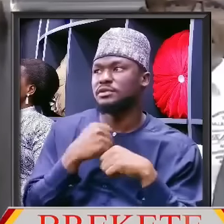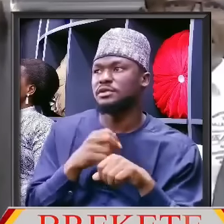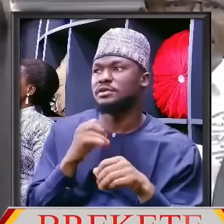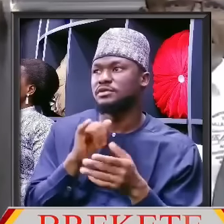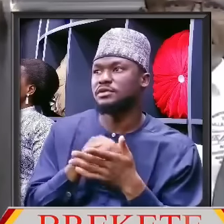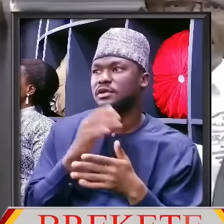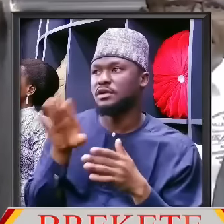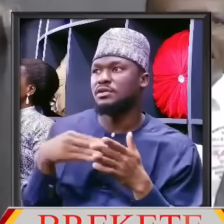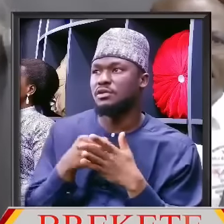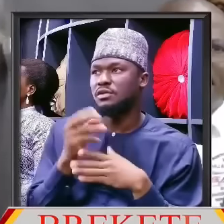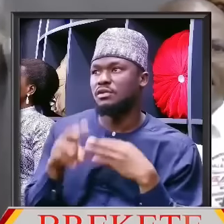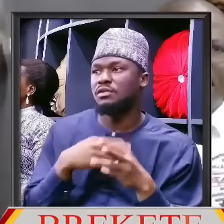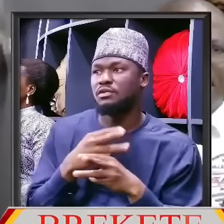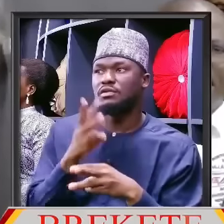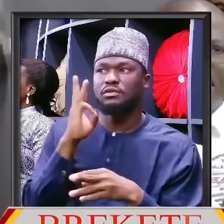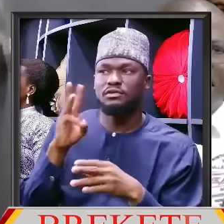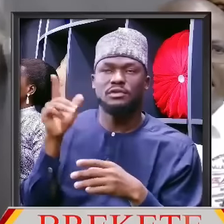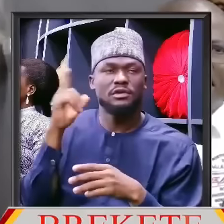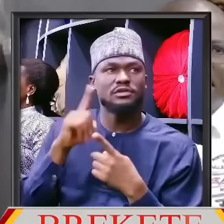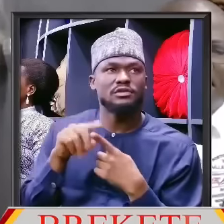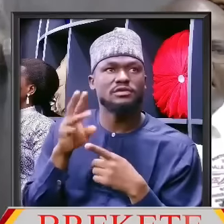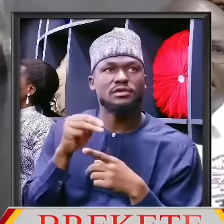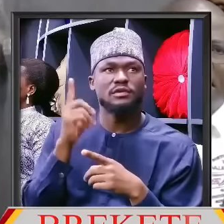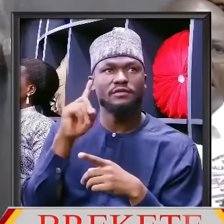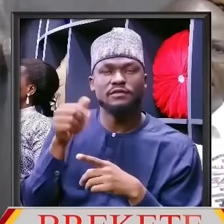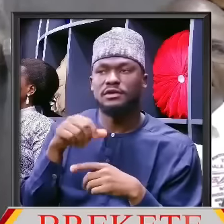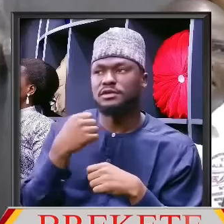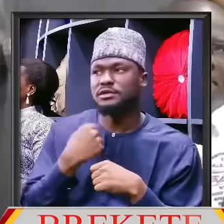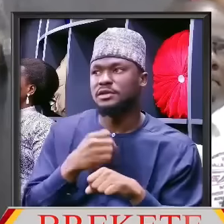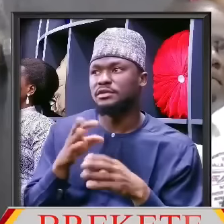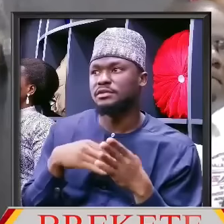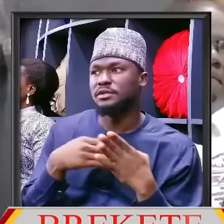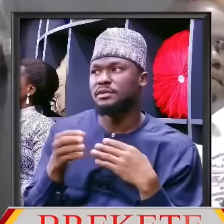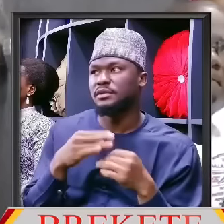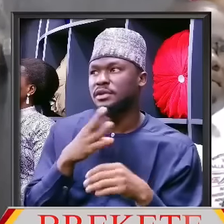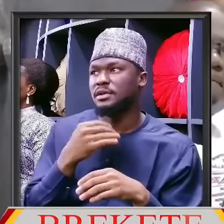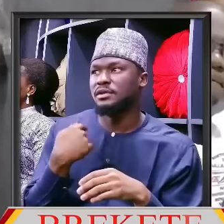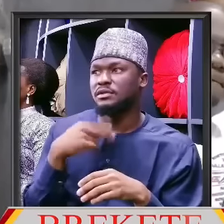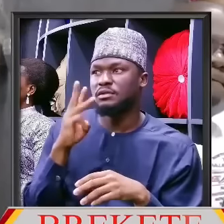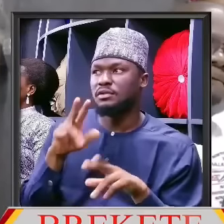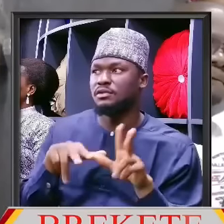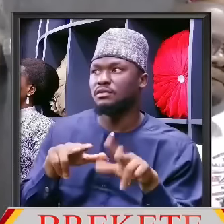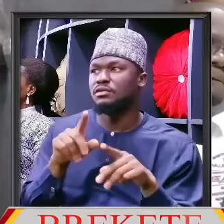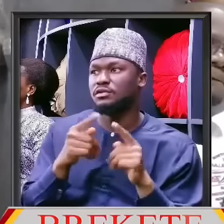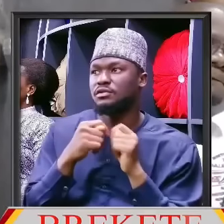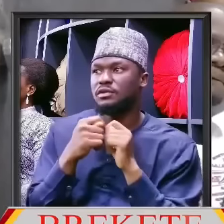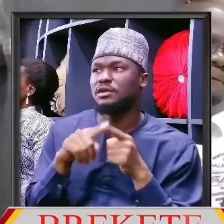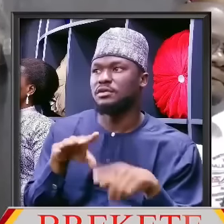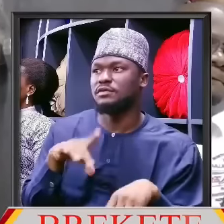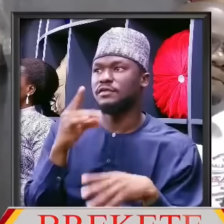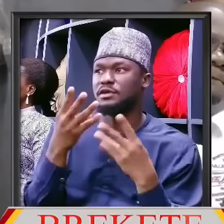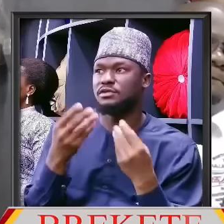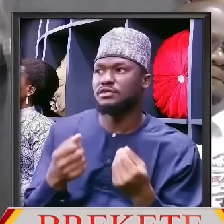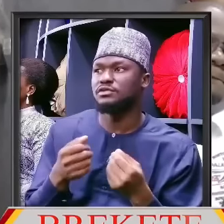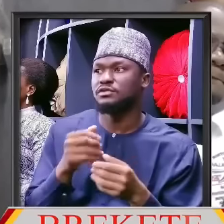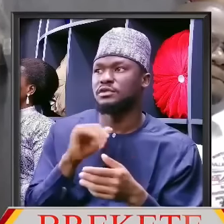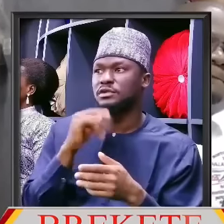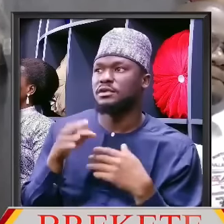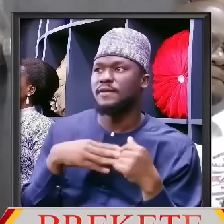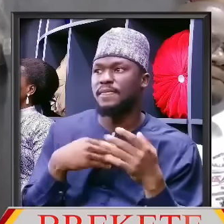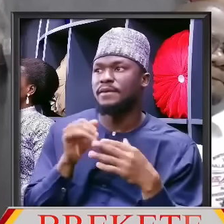that the whole world go here from each side of the matter, and then we go work together to find solution. Now